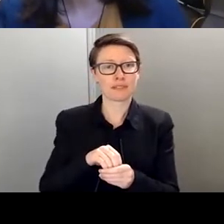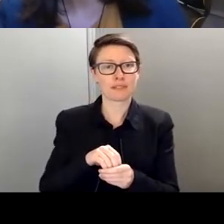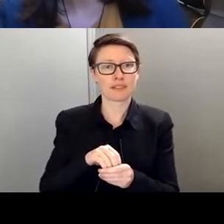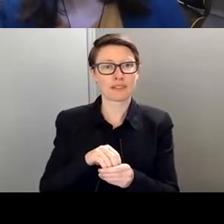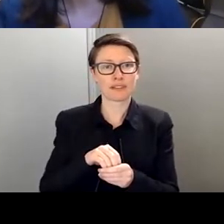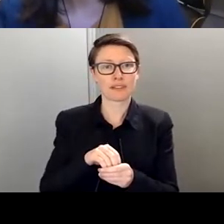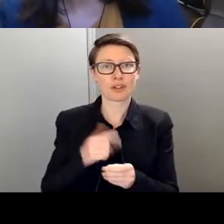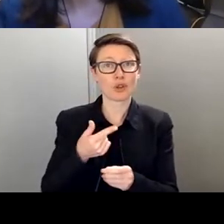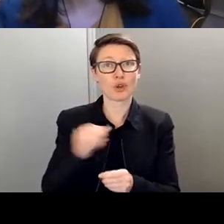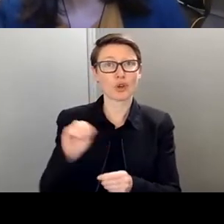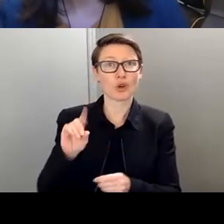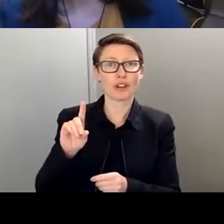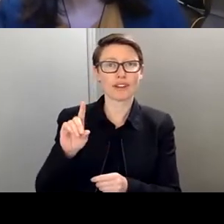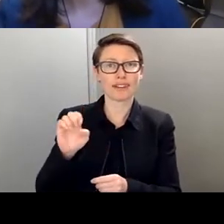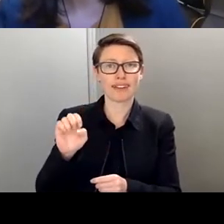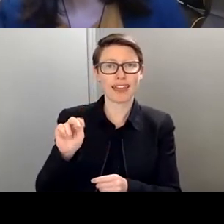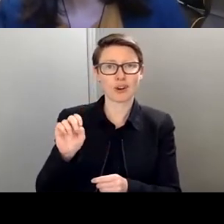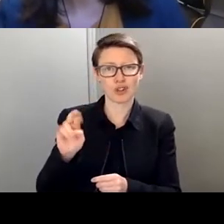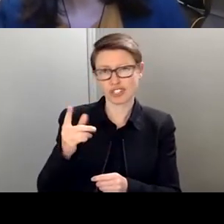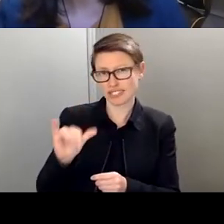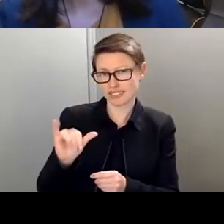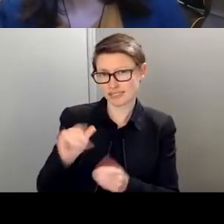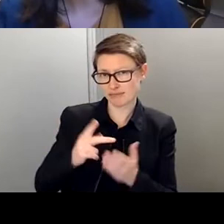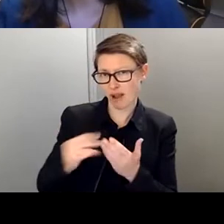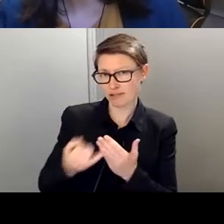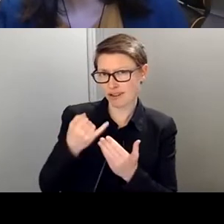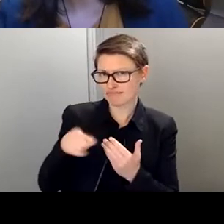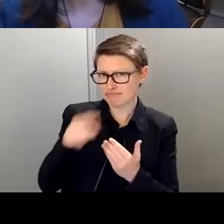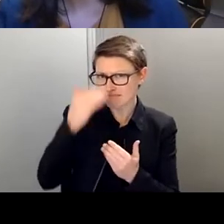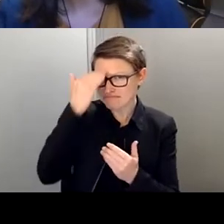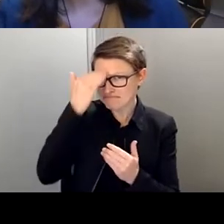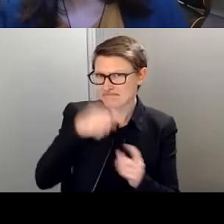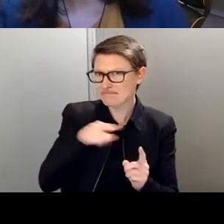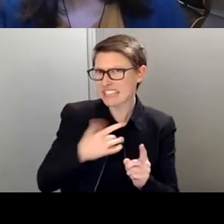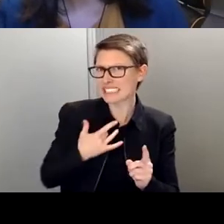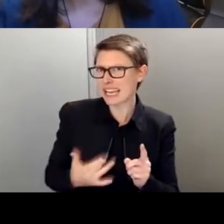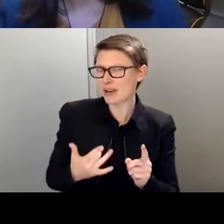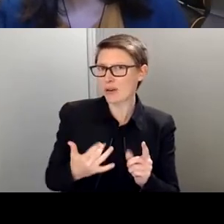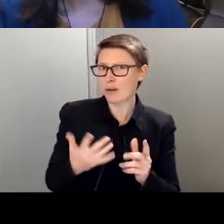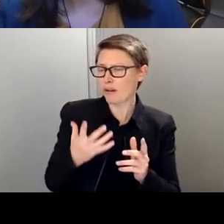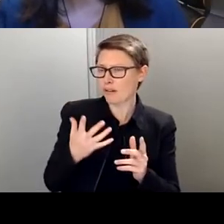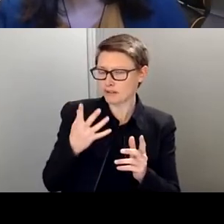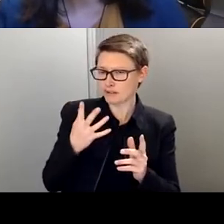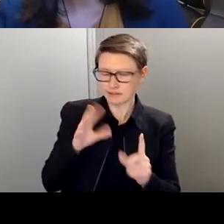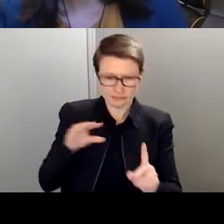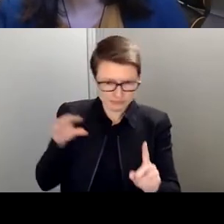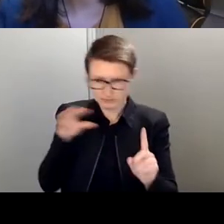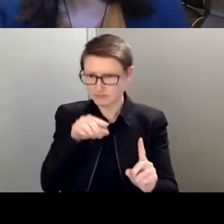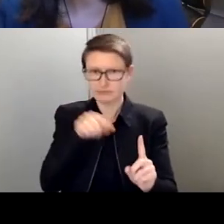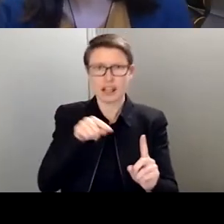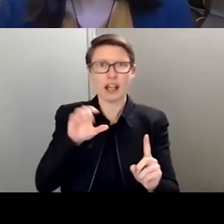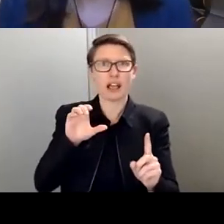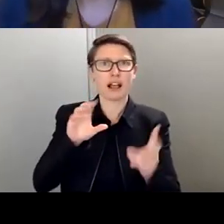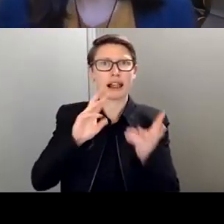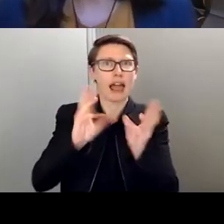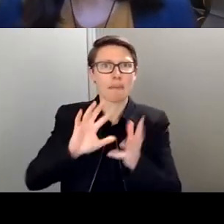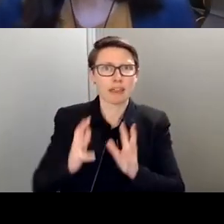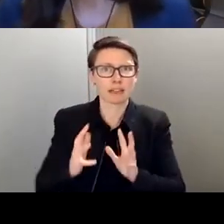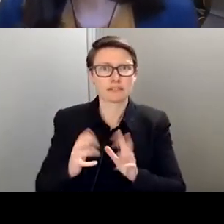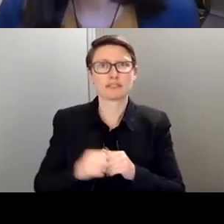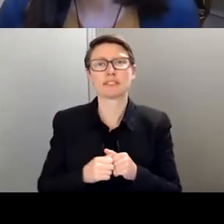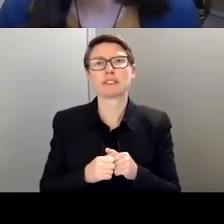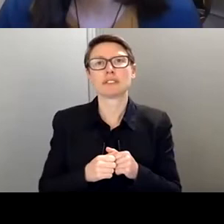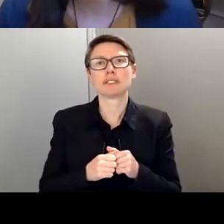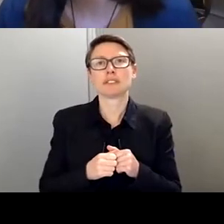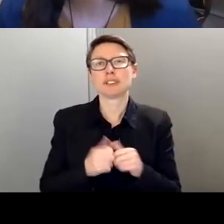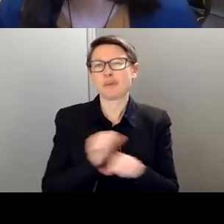Energy project. I don't know if you know them, but they do a lot of climate stories and are working on a playbook right now. and they had asked